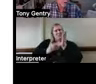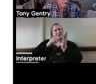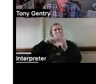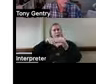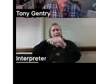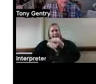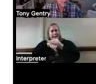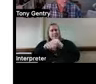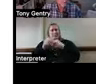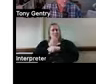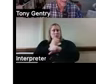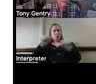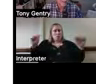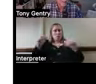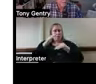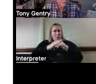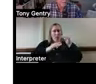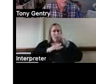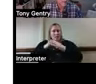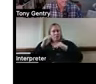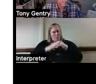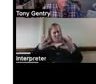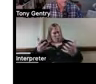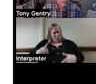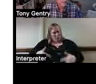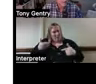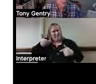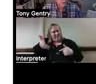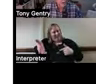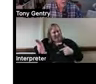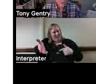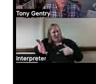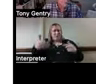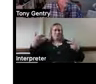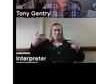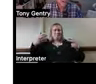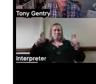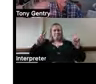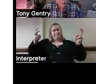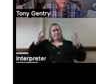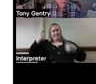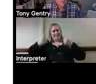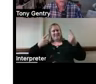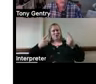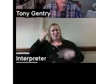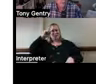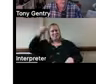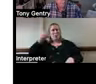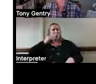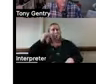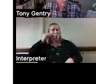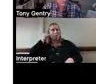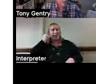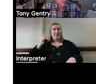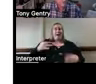security, comfort, and livability may be considered a smart home, whether it has a whole lot of high tech features or not.